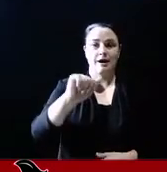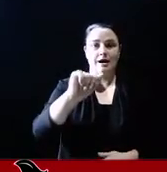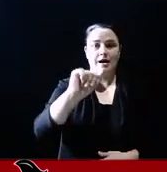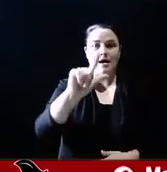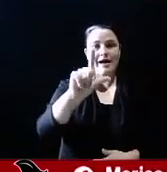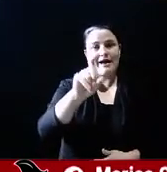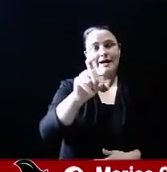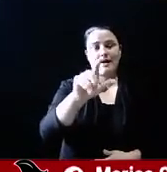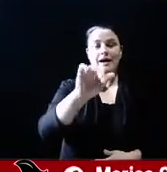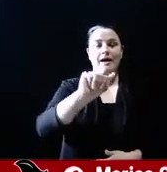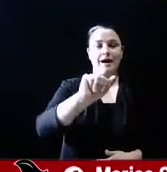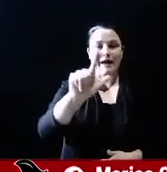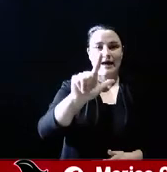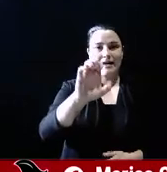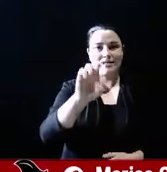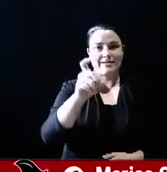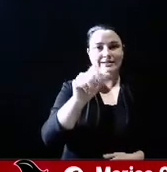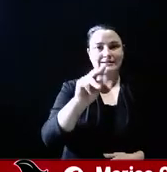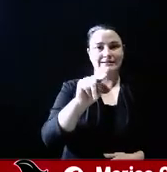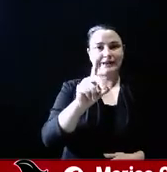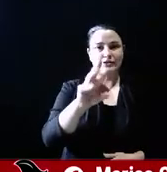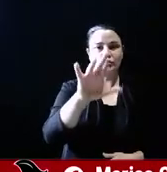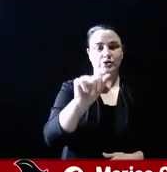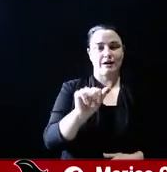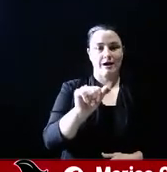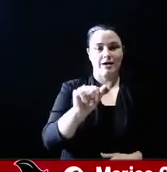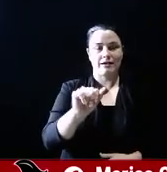Alexandria Yasmin Dominguez.